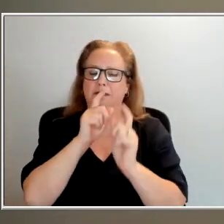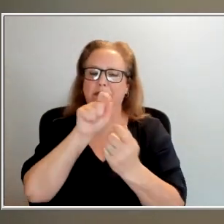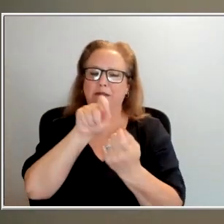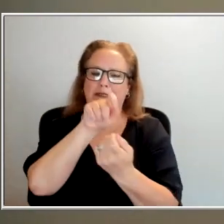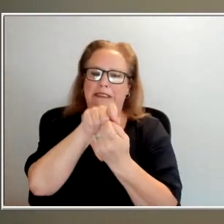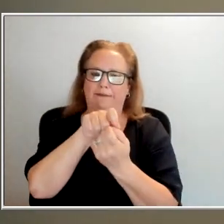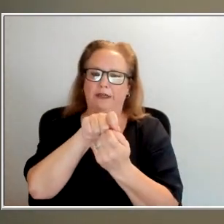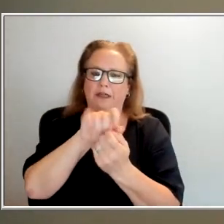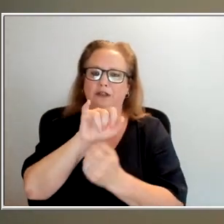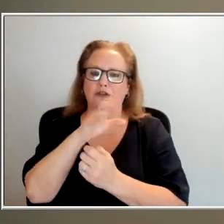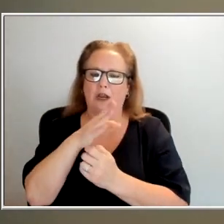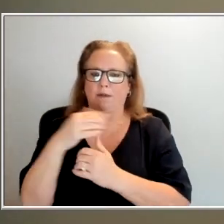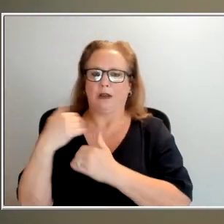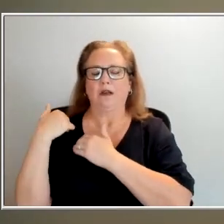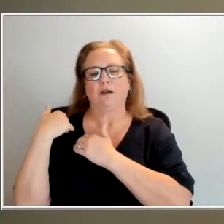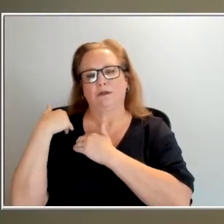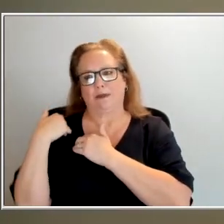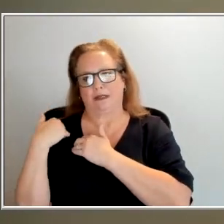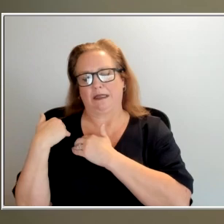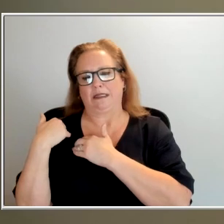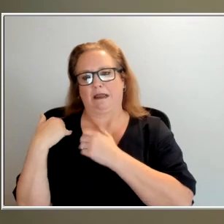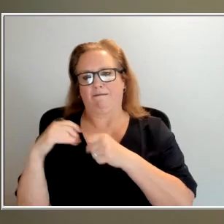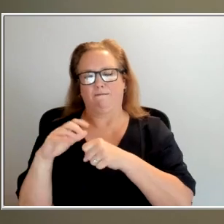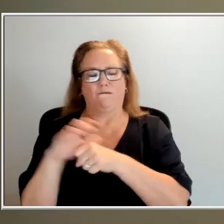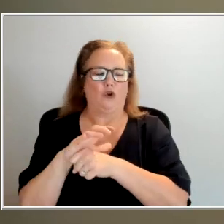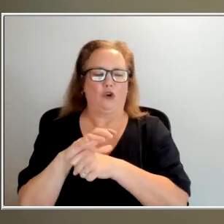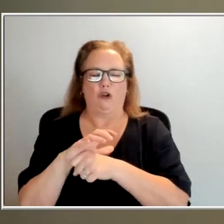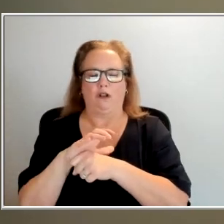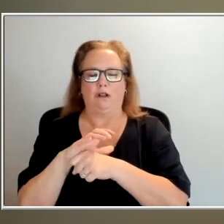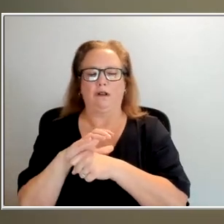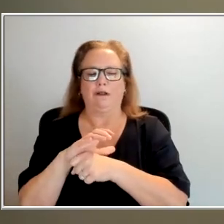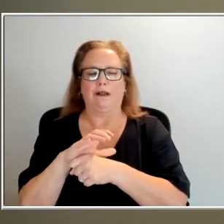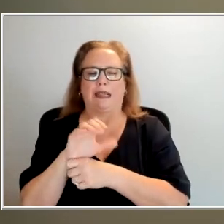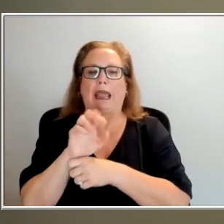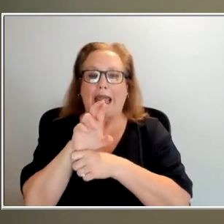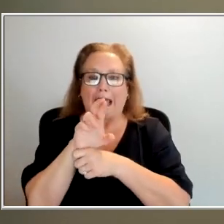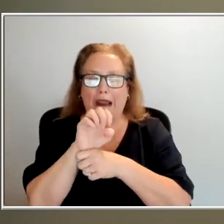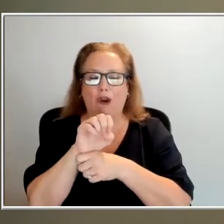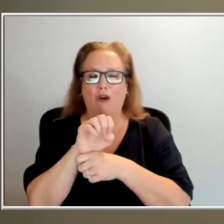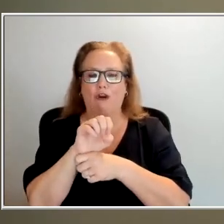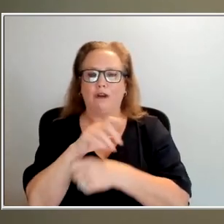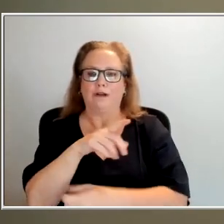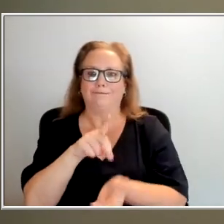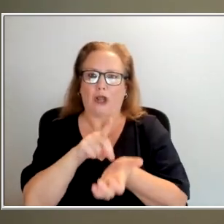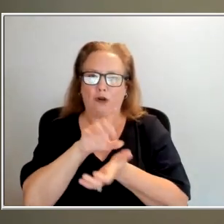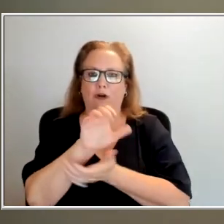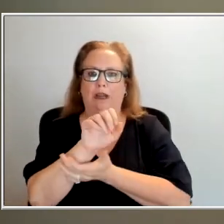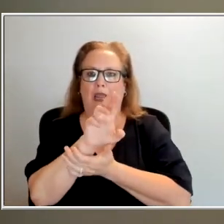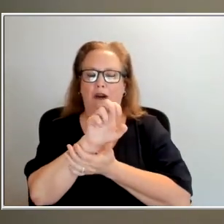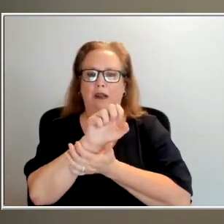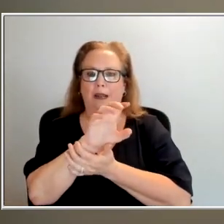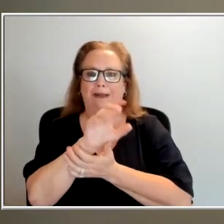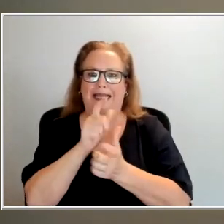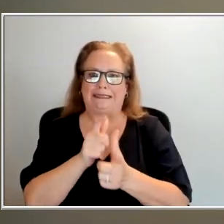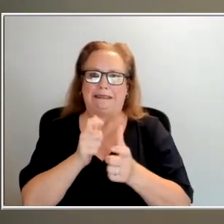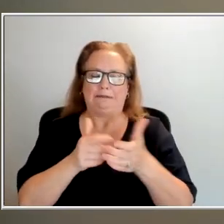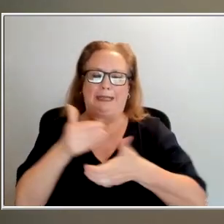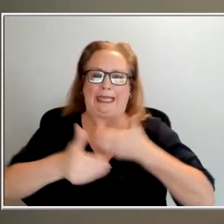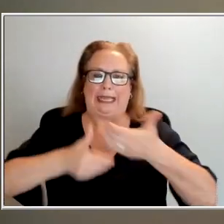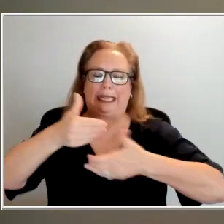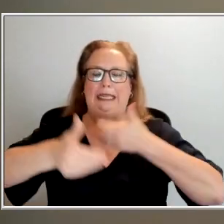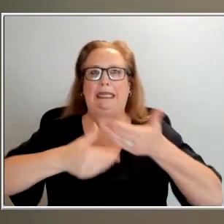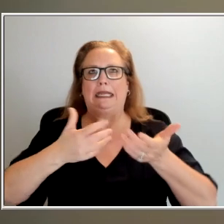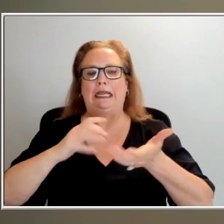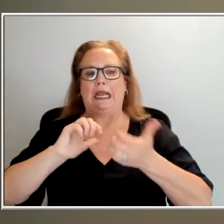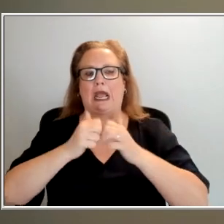role to deliver really comprehensive clinical care. And on top of that, you know, that rapid speed of